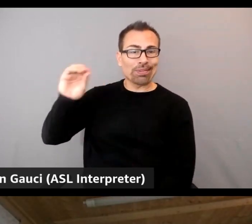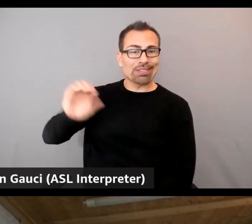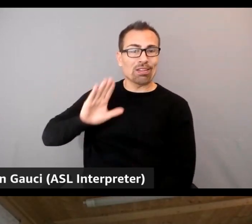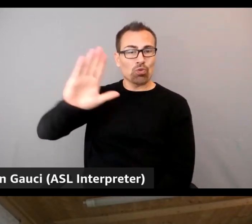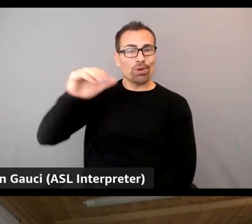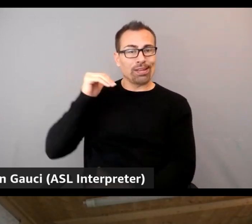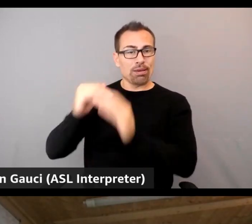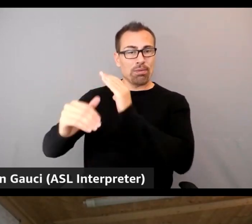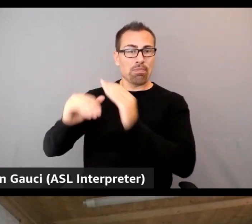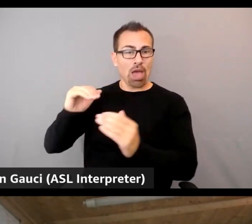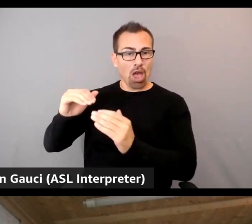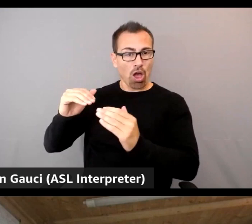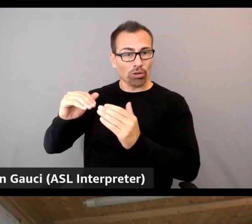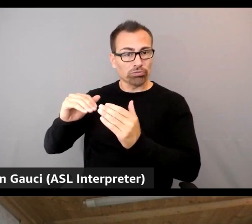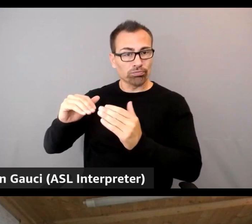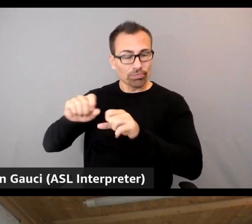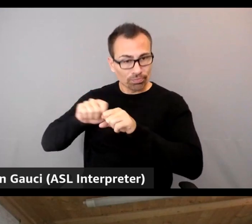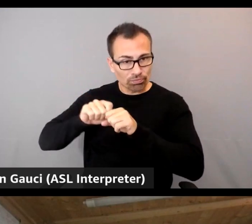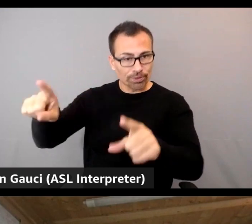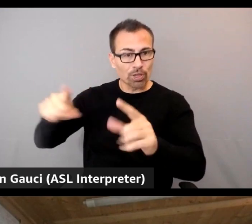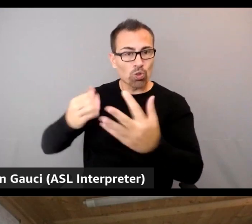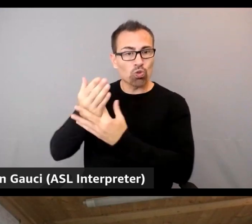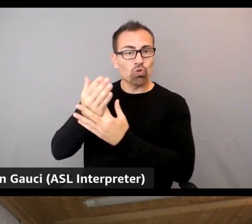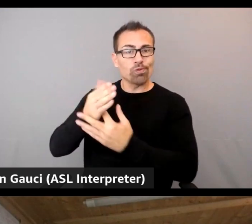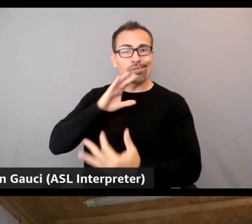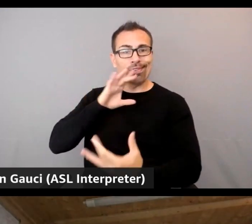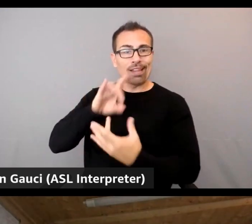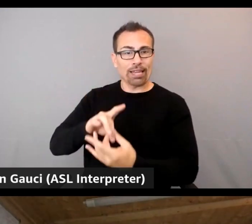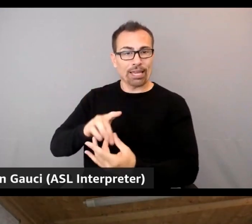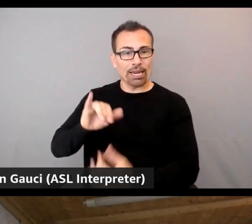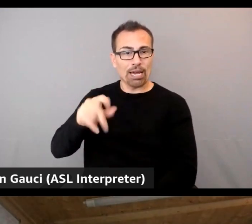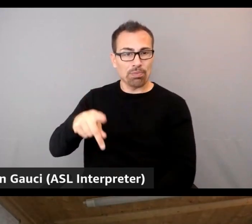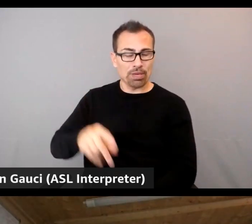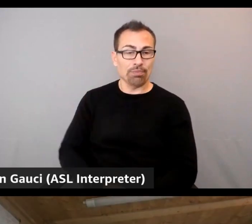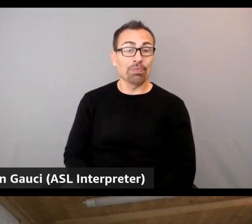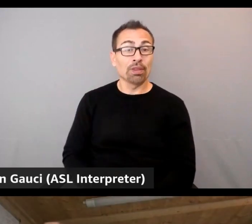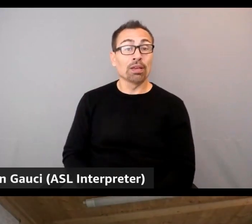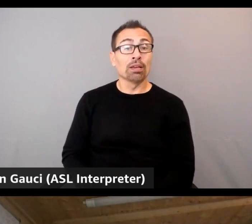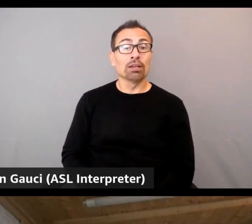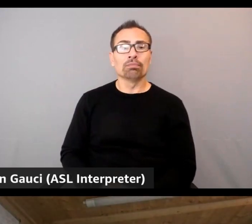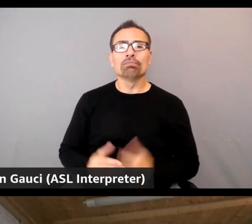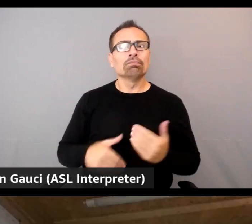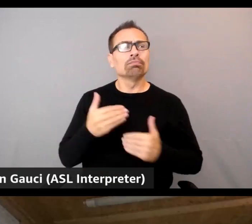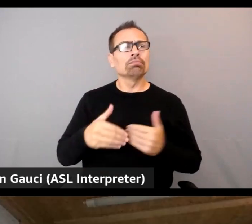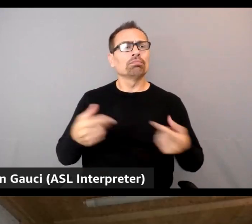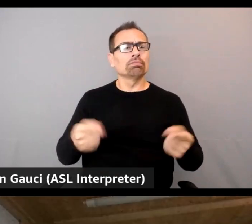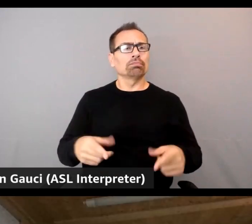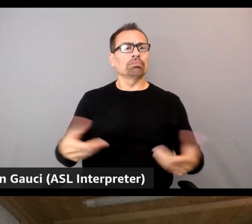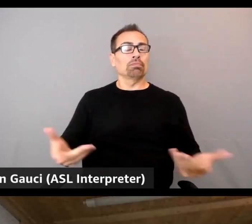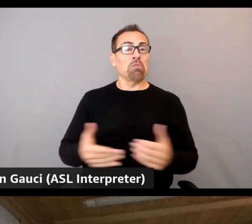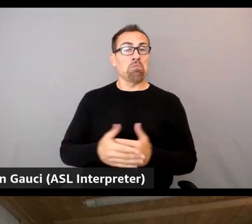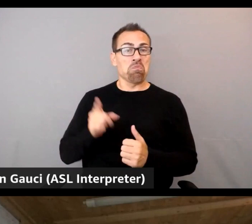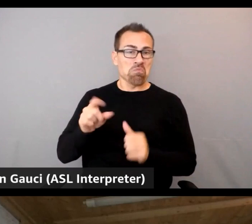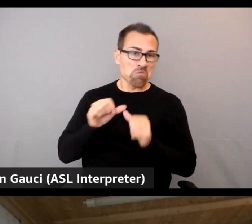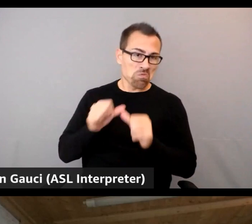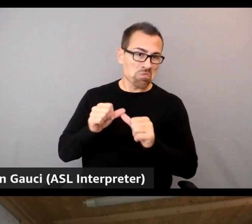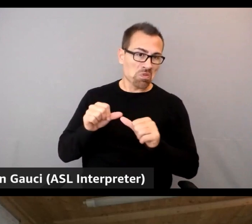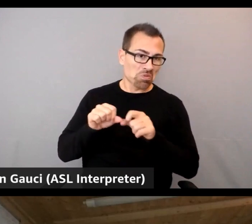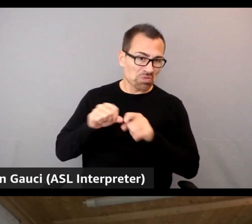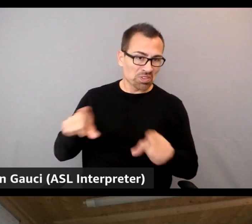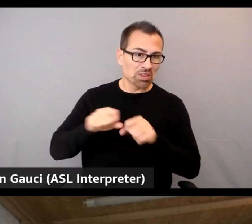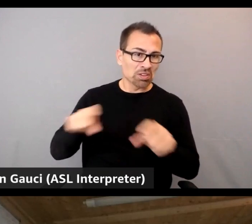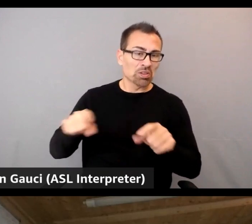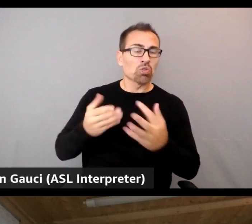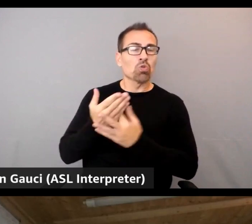through dedicated IPs. And then what happens after that is that you continue sending, and we continue sending it through dedicated IPs.